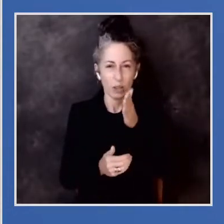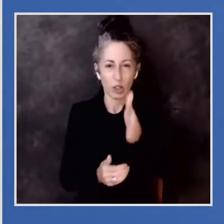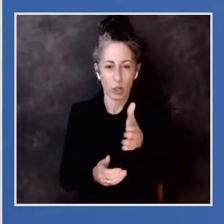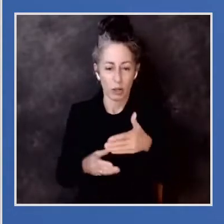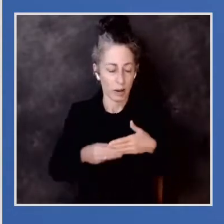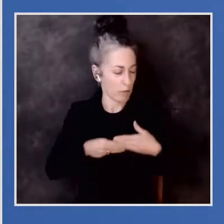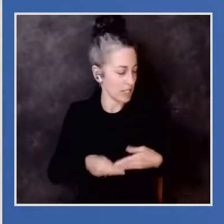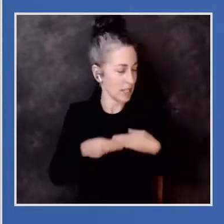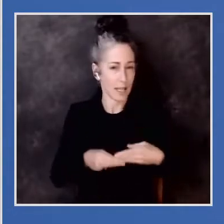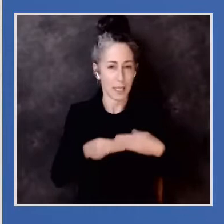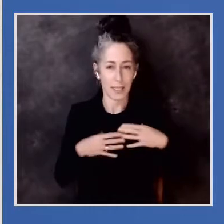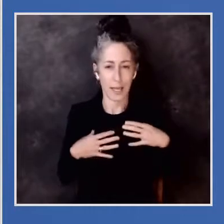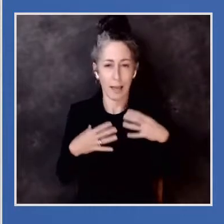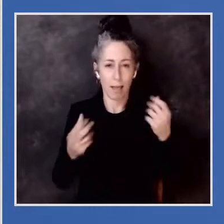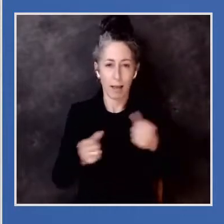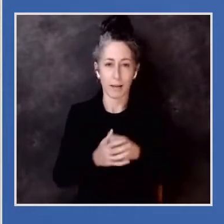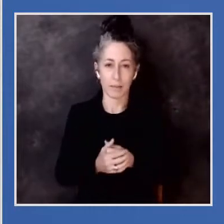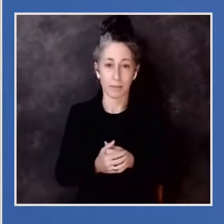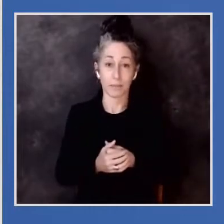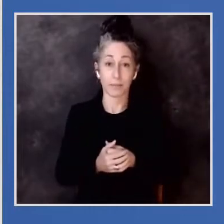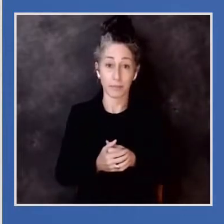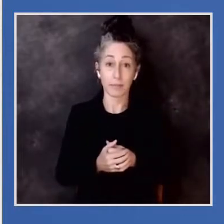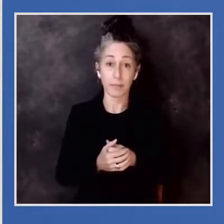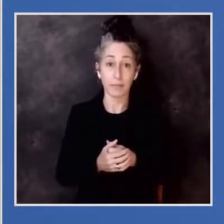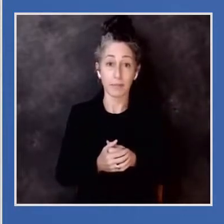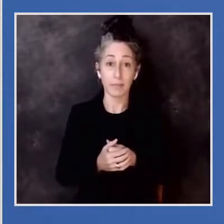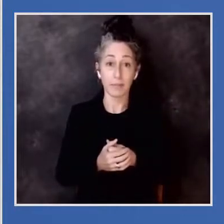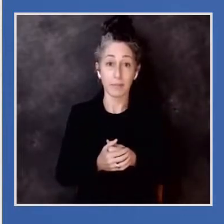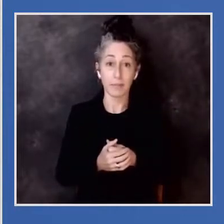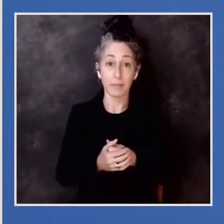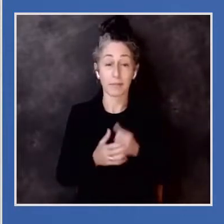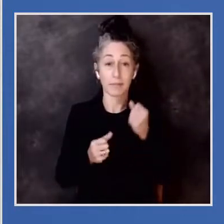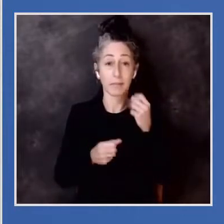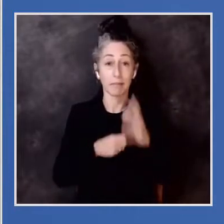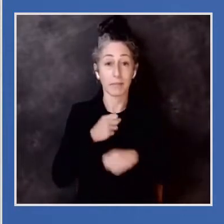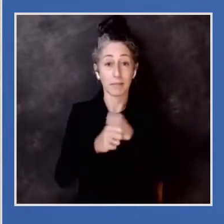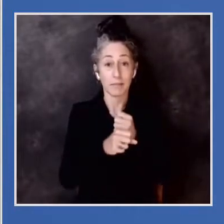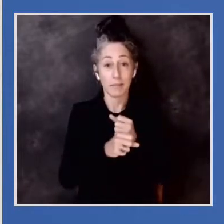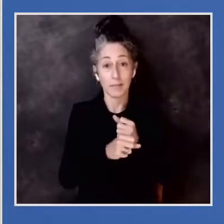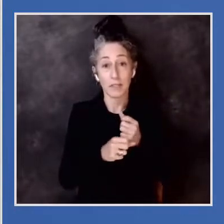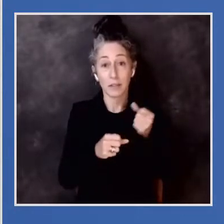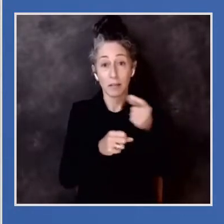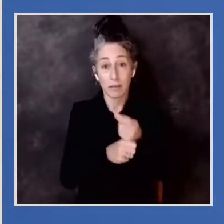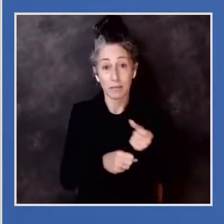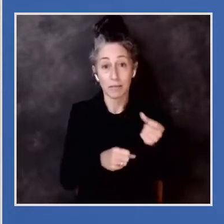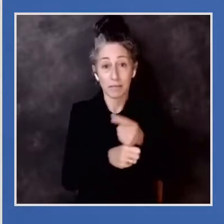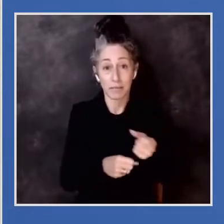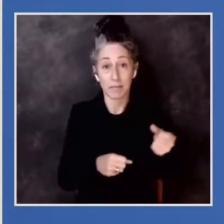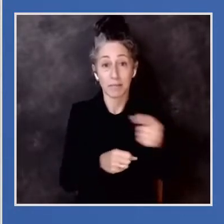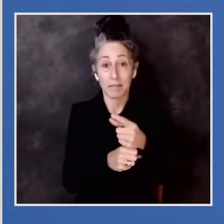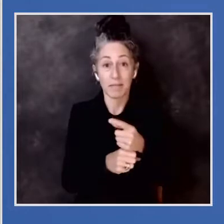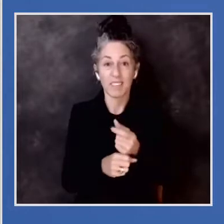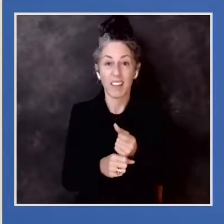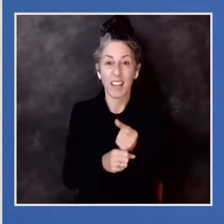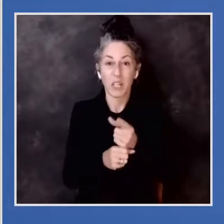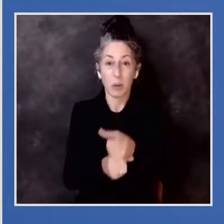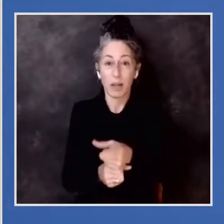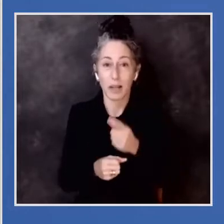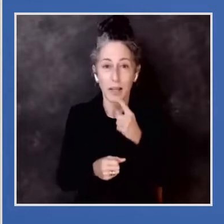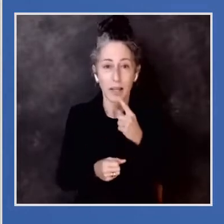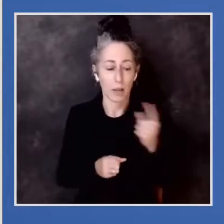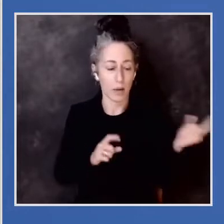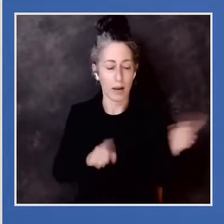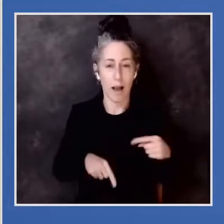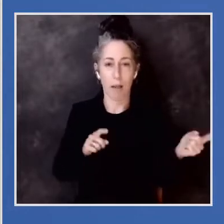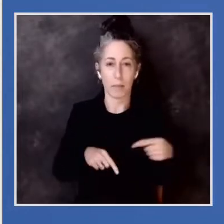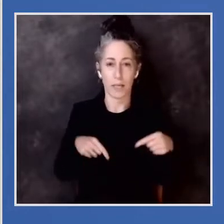healing. In the years that followed, FDR would come back to Warm Springs often to think about how to